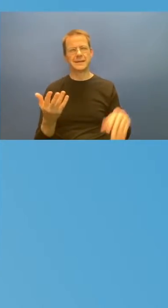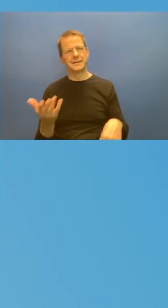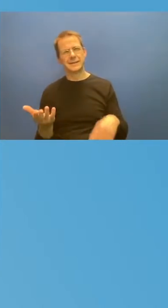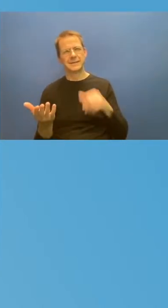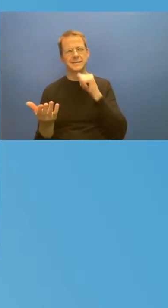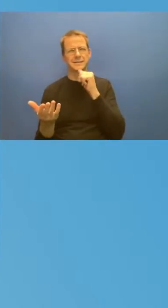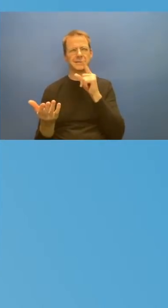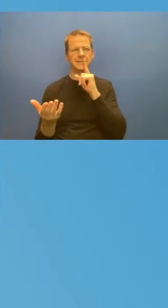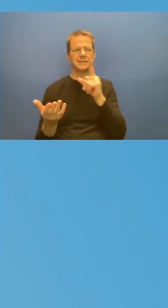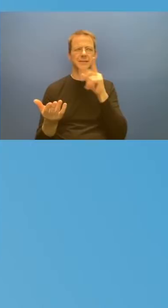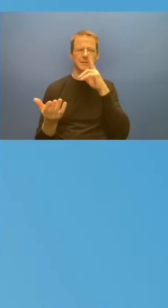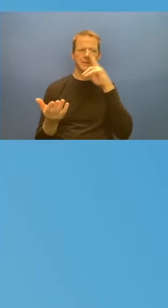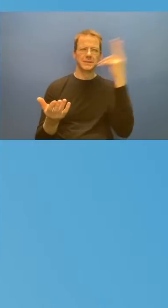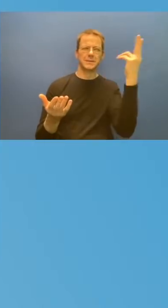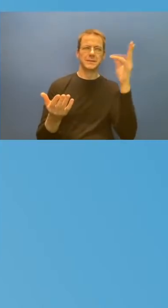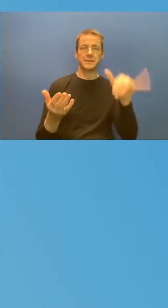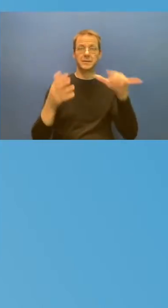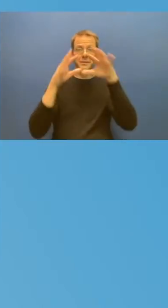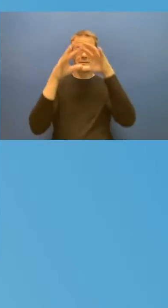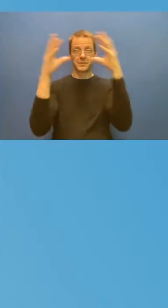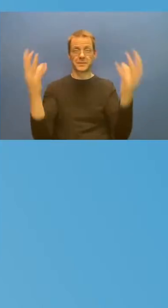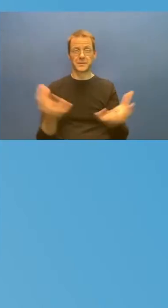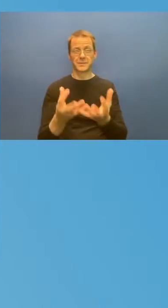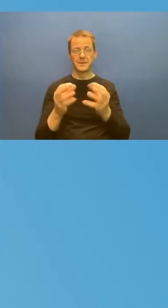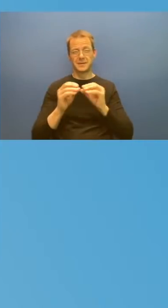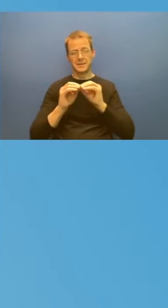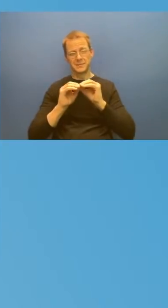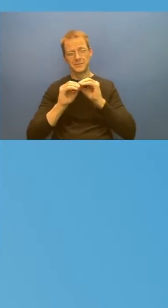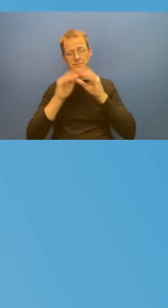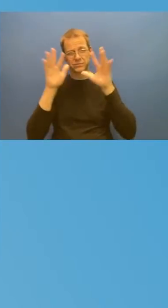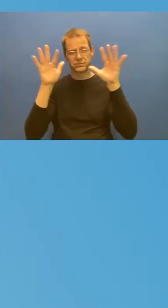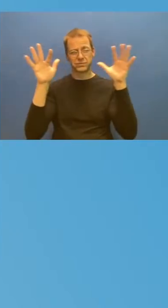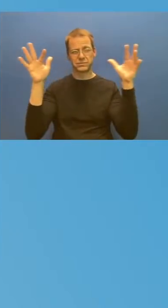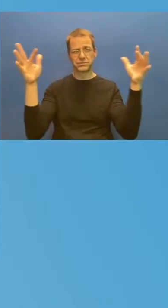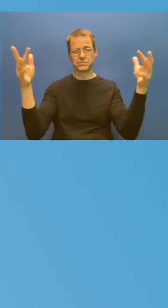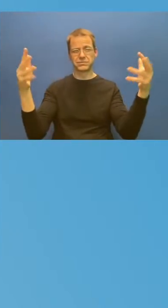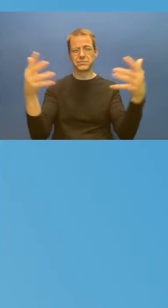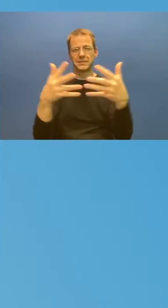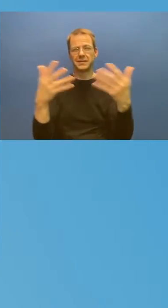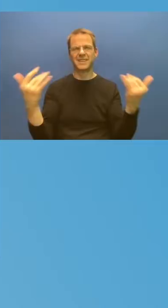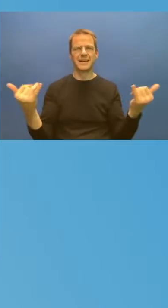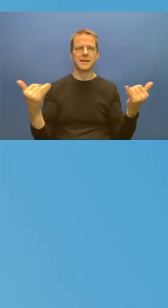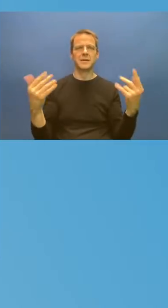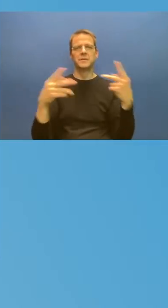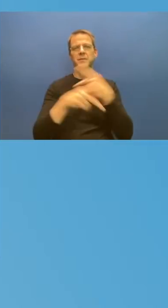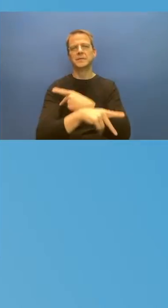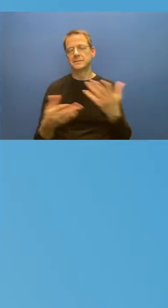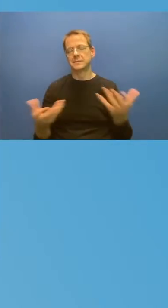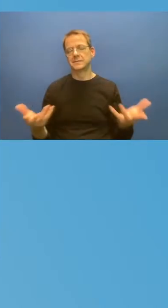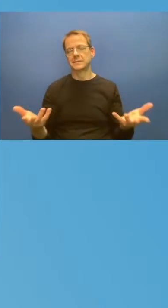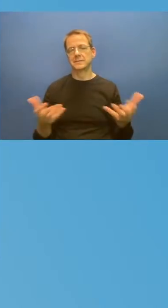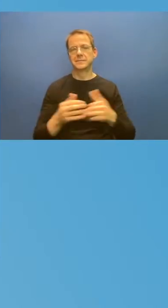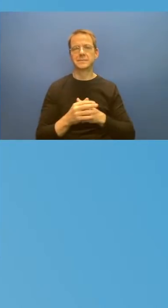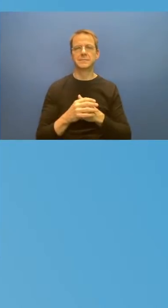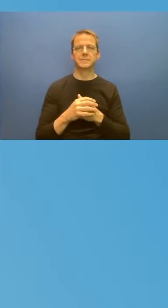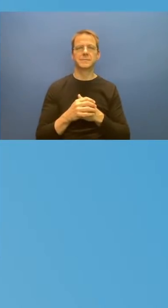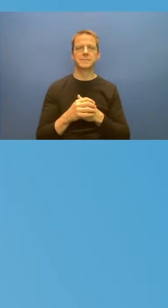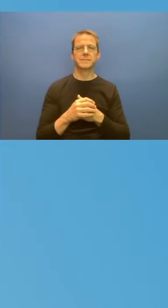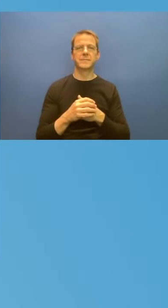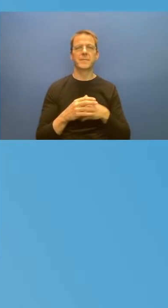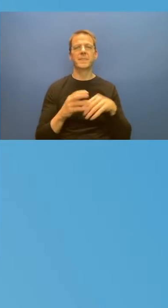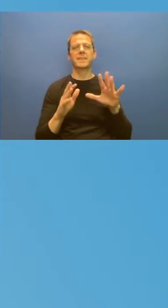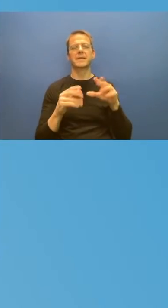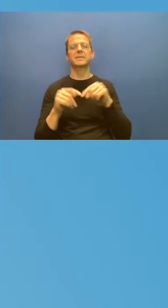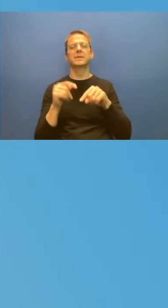we go back and say, okay, if you were to look at measles, say in the early 1900s, were there signs of a